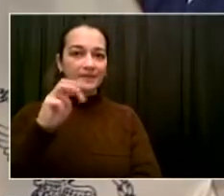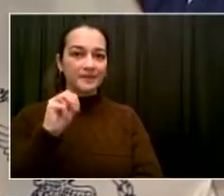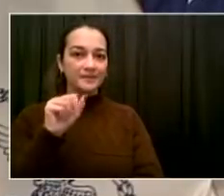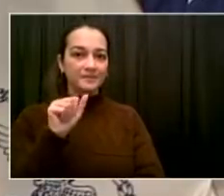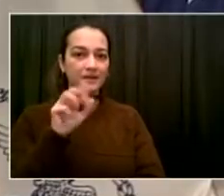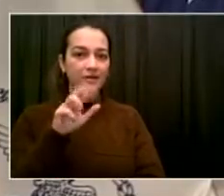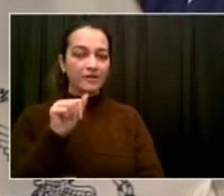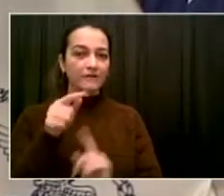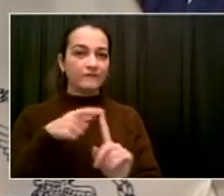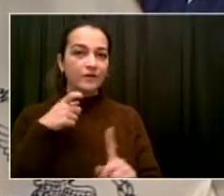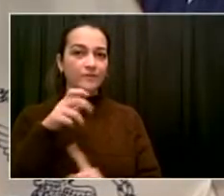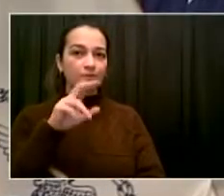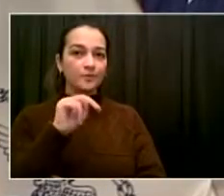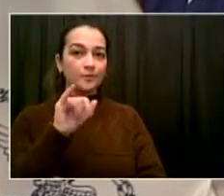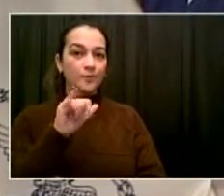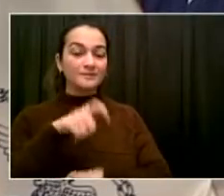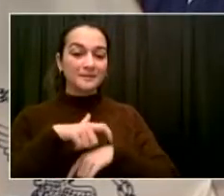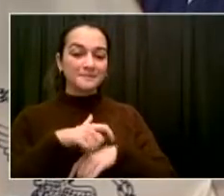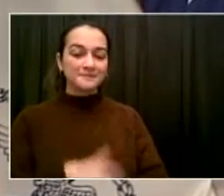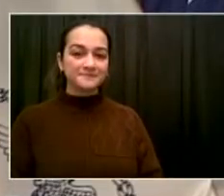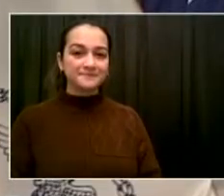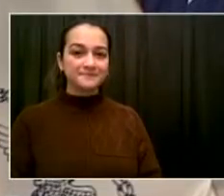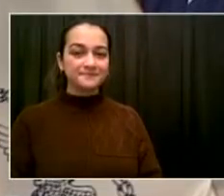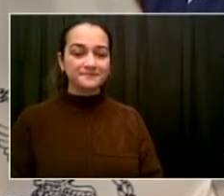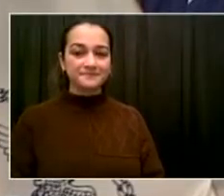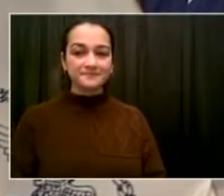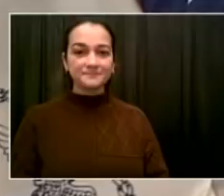Hi, Mr. Mayor. How are you? Good, Mara. How you been?